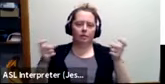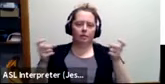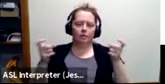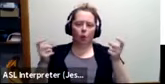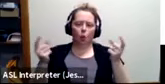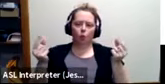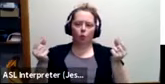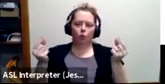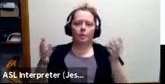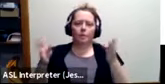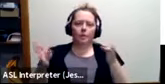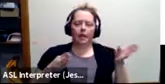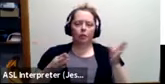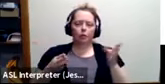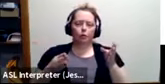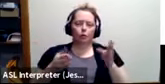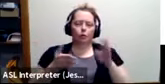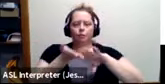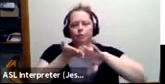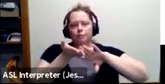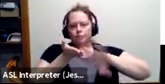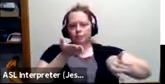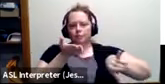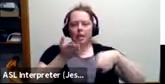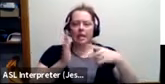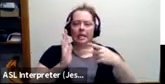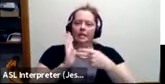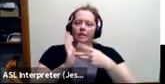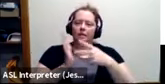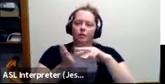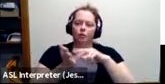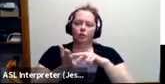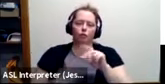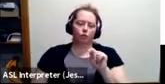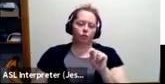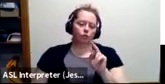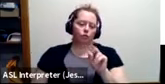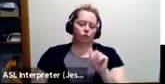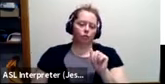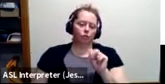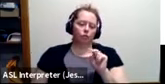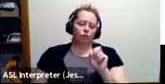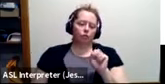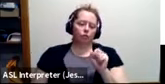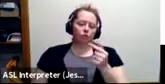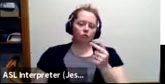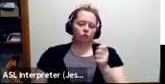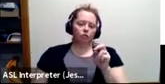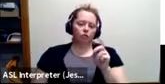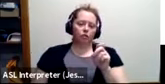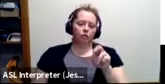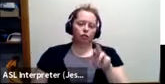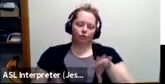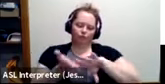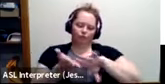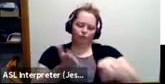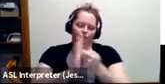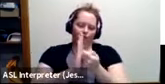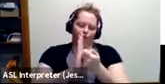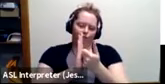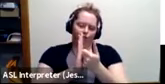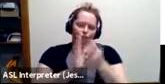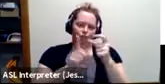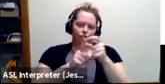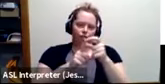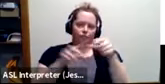erase transgender definition, and this is sparking alarm all across the United States and